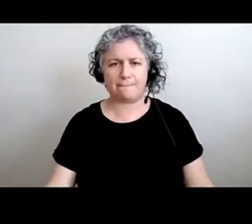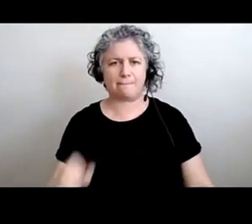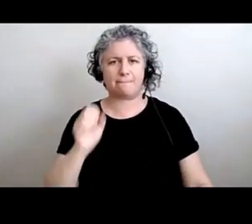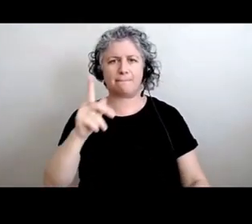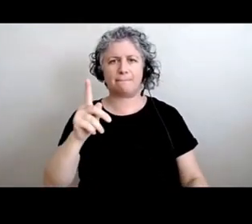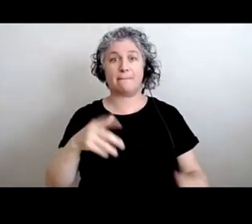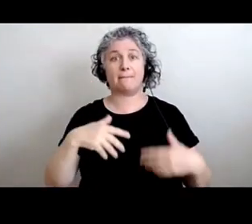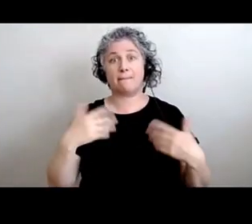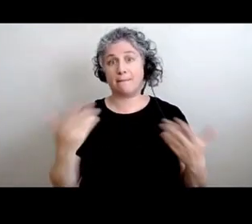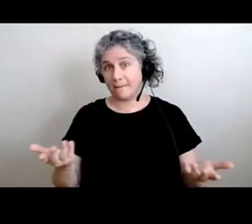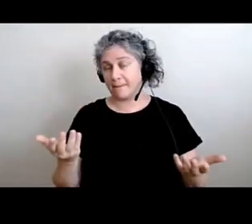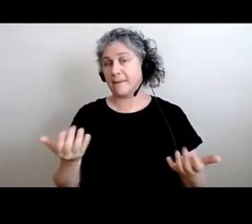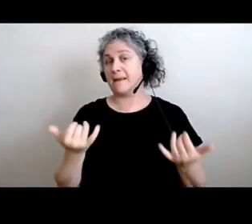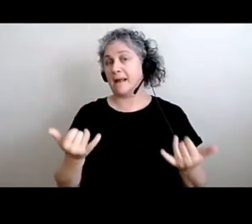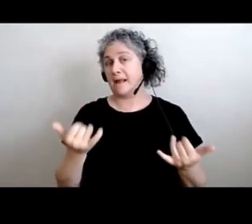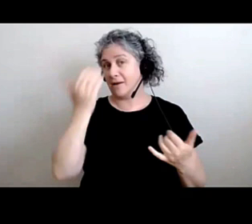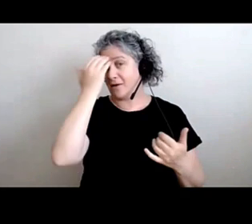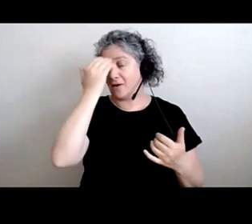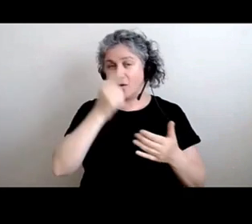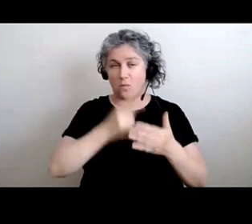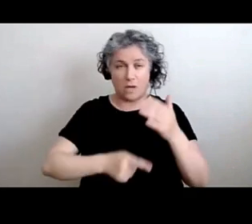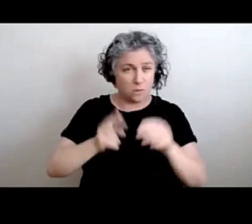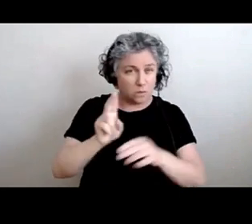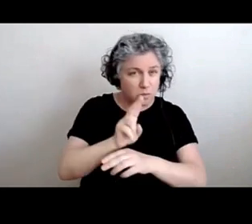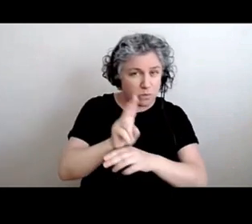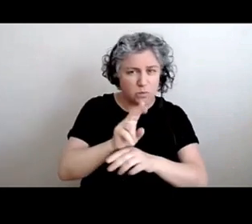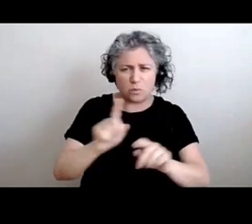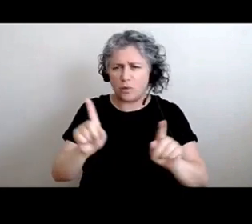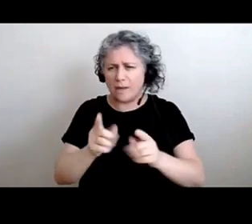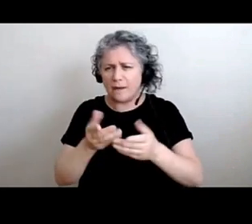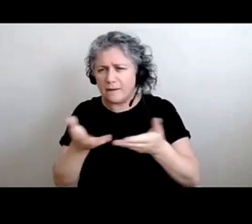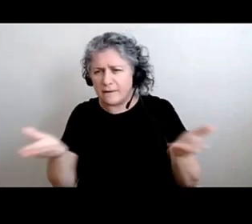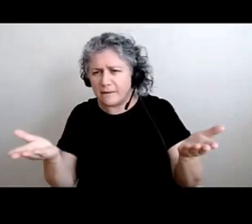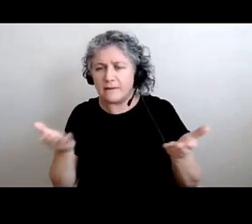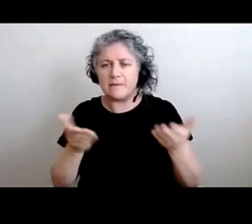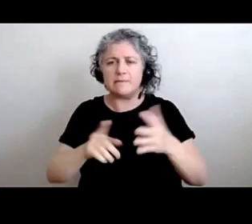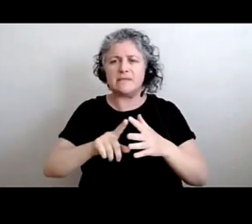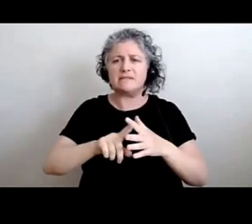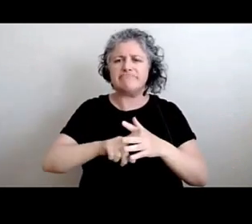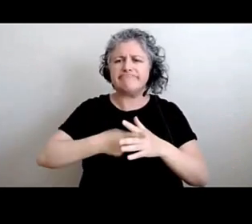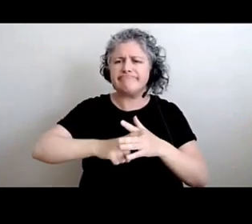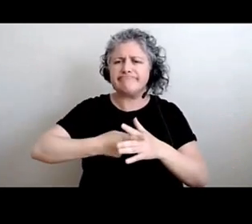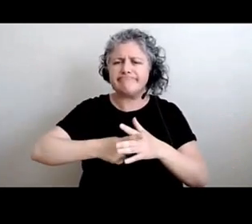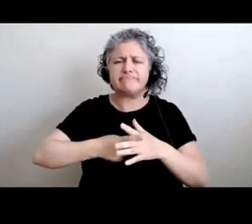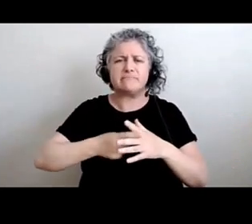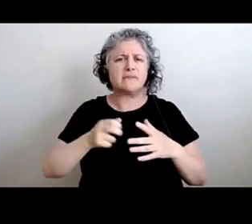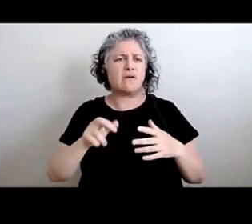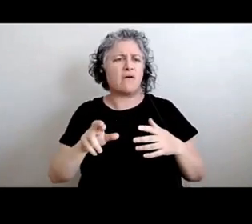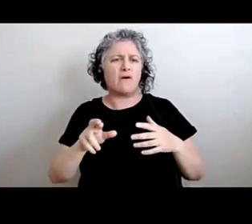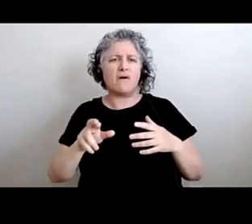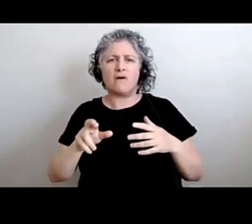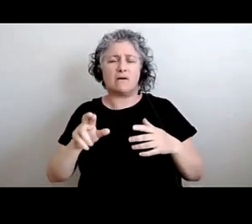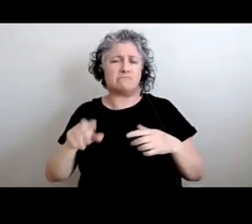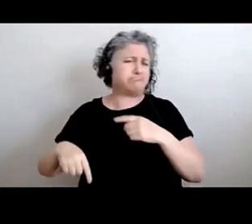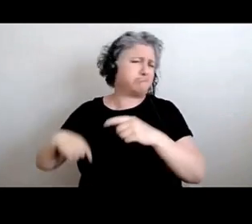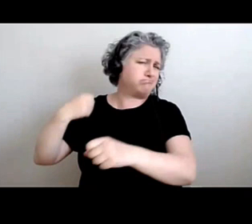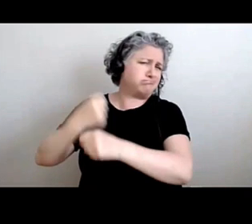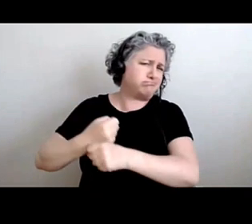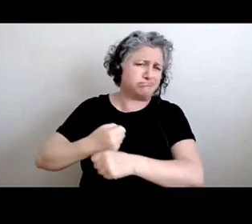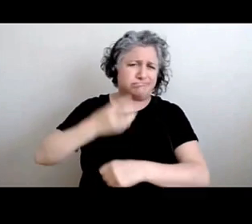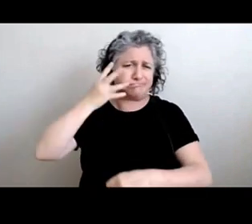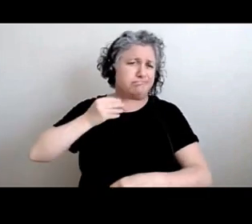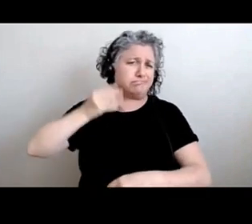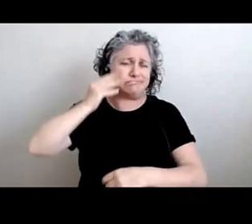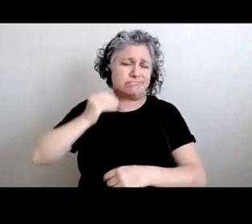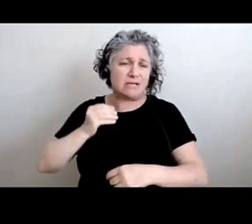what you're using and where you may be, your skill may be still beginner, or you may be doing it for years, but I'm sure you're here to learn something